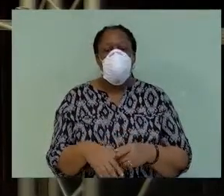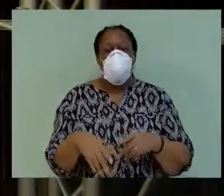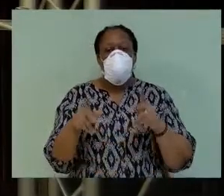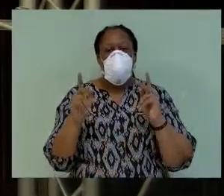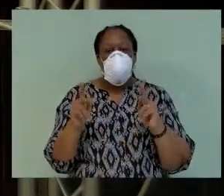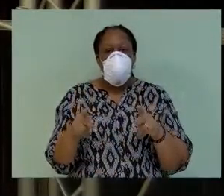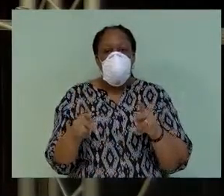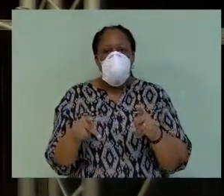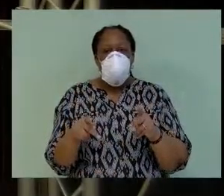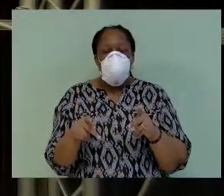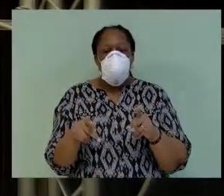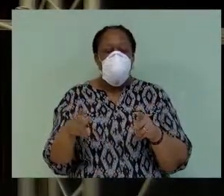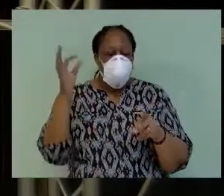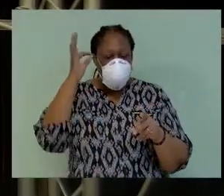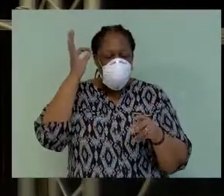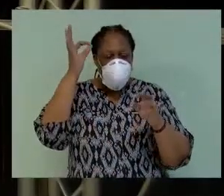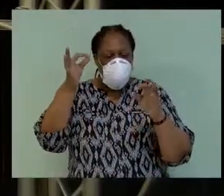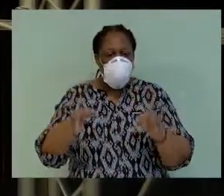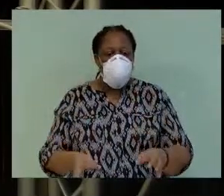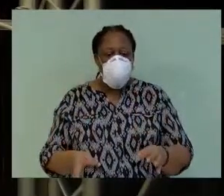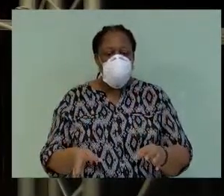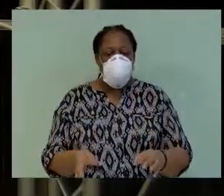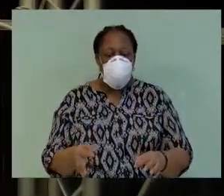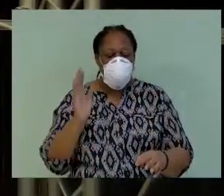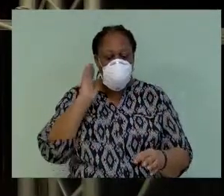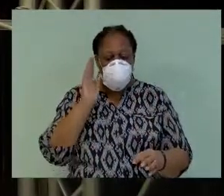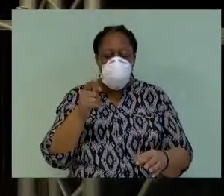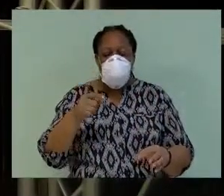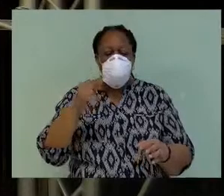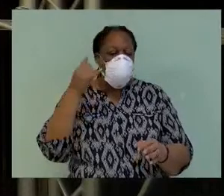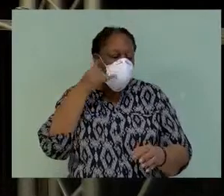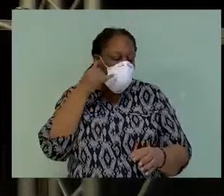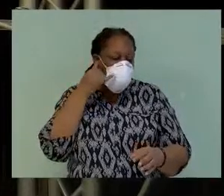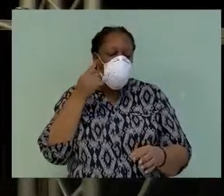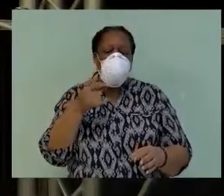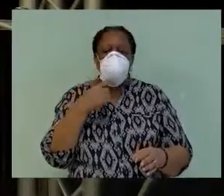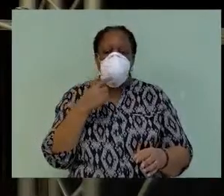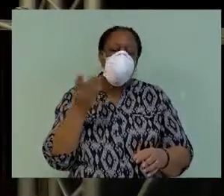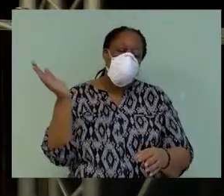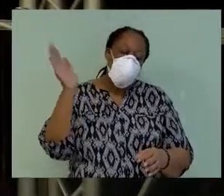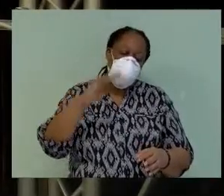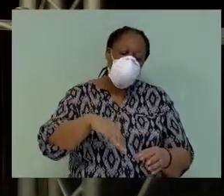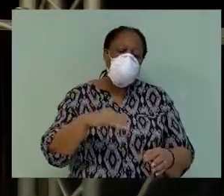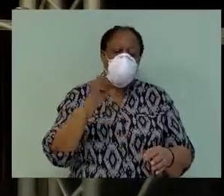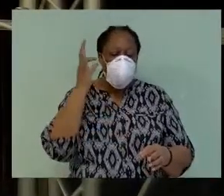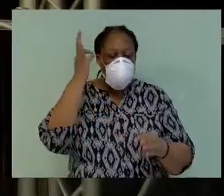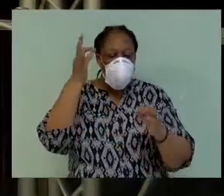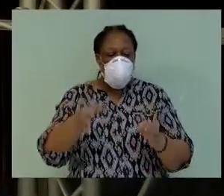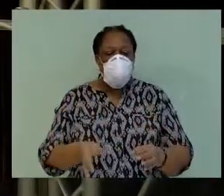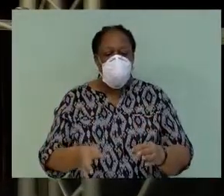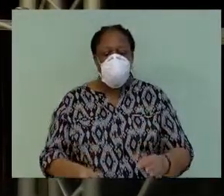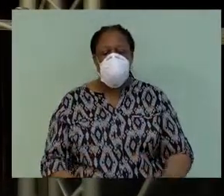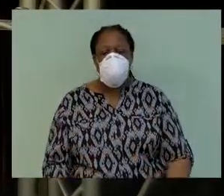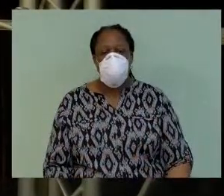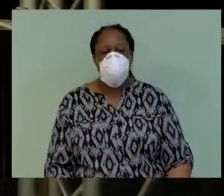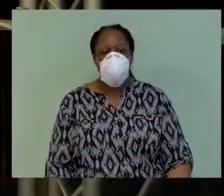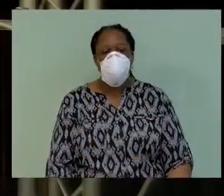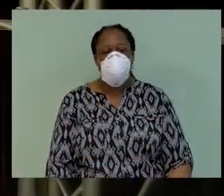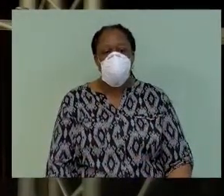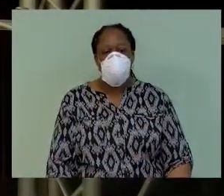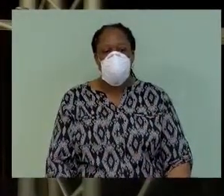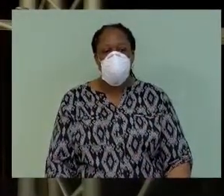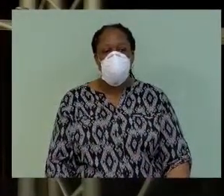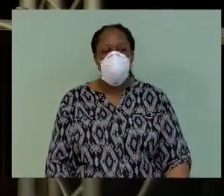the court will contact such persons directly. It is essential that in-person litigants